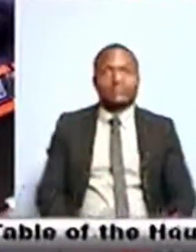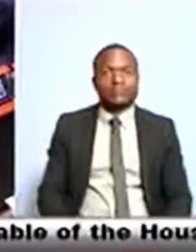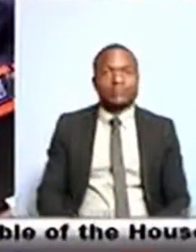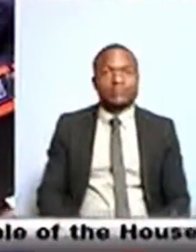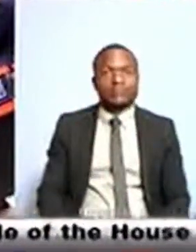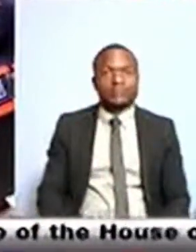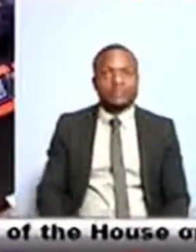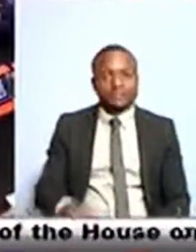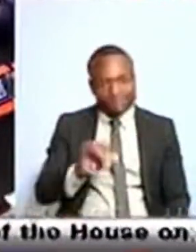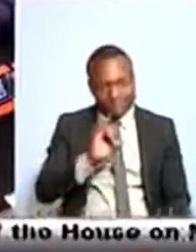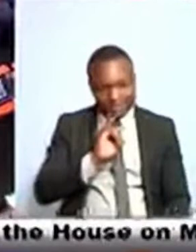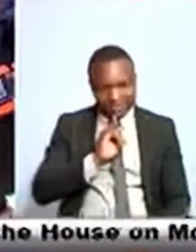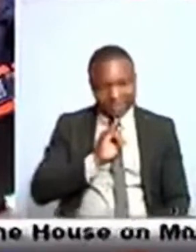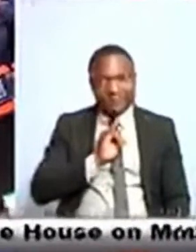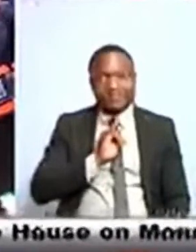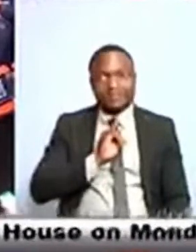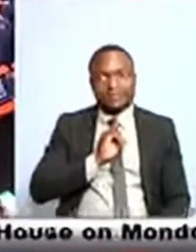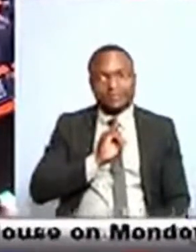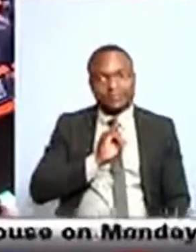The ayes